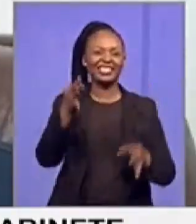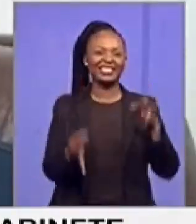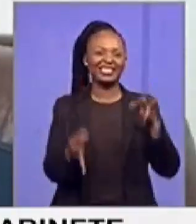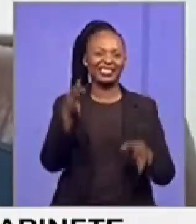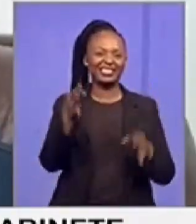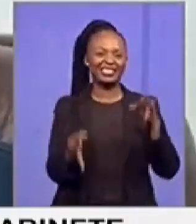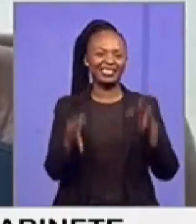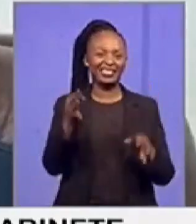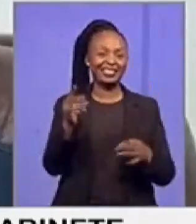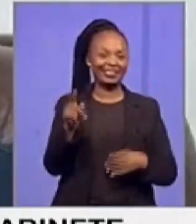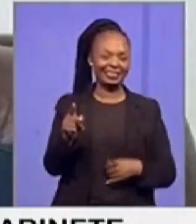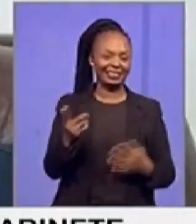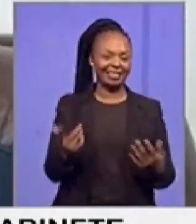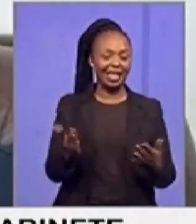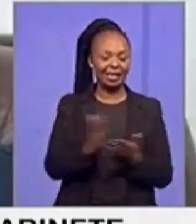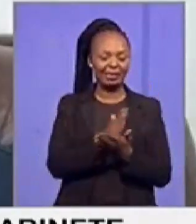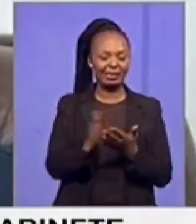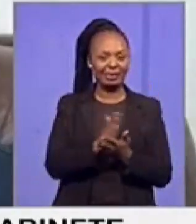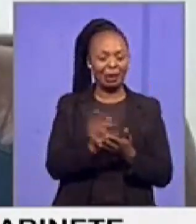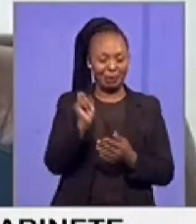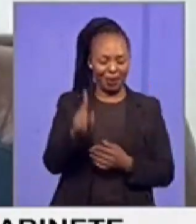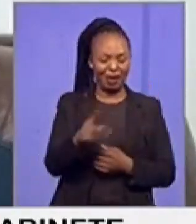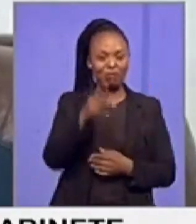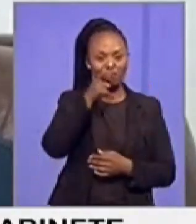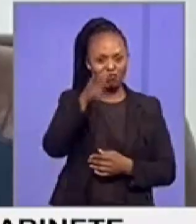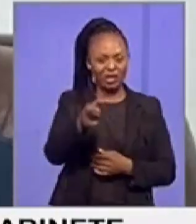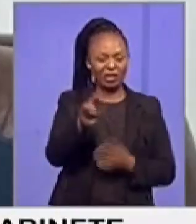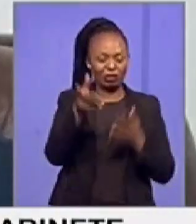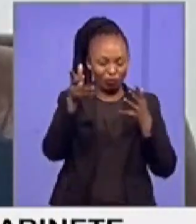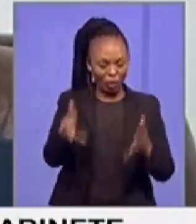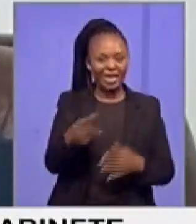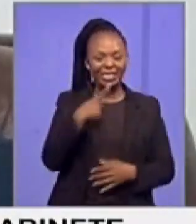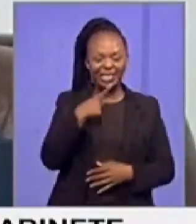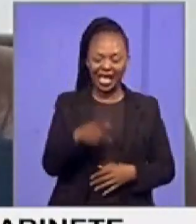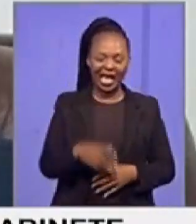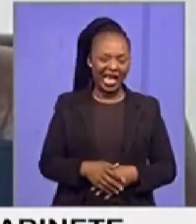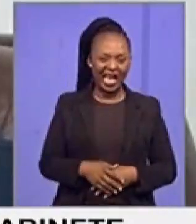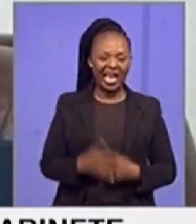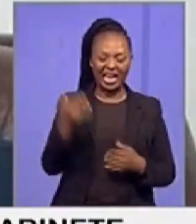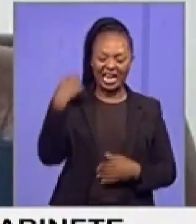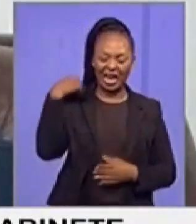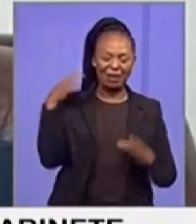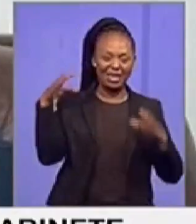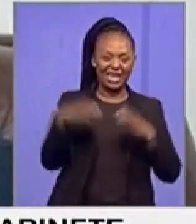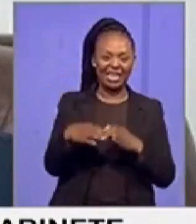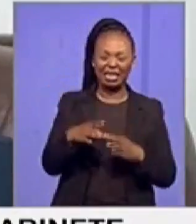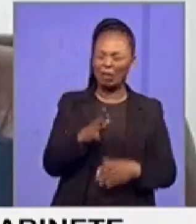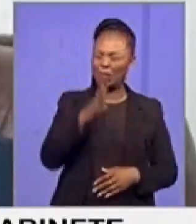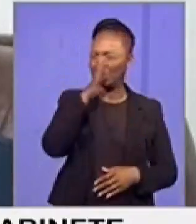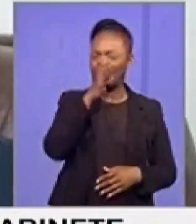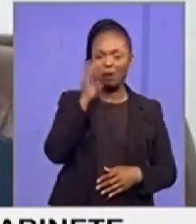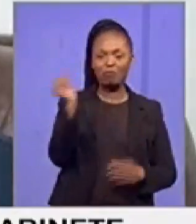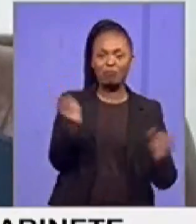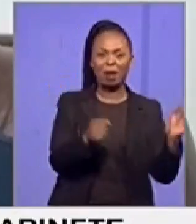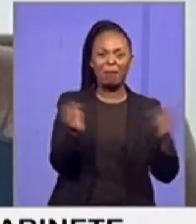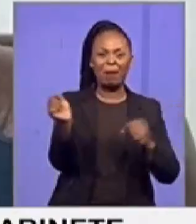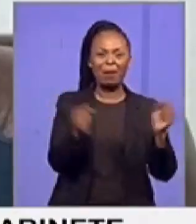ba ntse ba hatella hodima ntlha ena ya hore ekare kabinete ena e tletse batho ba udileng